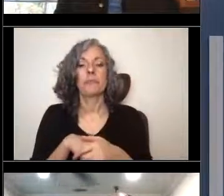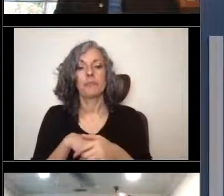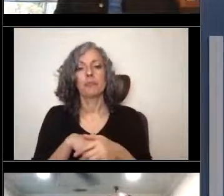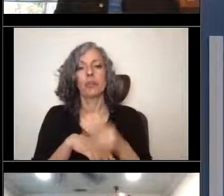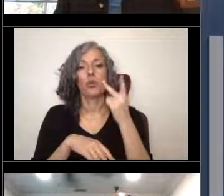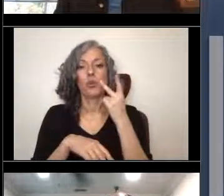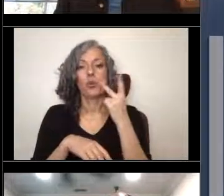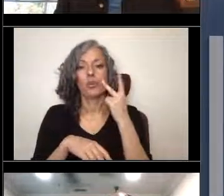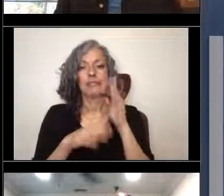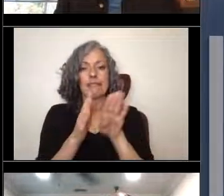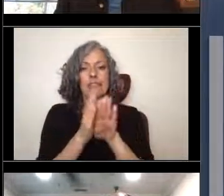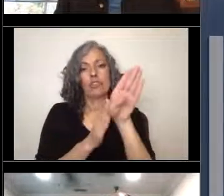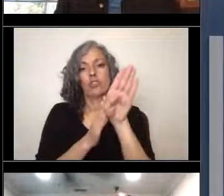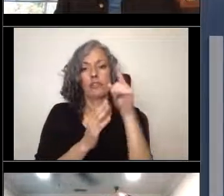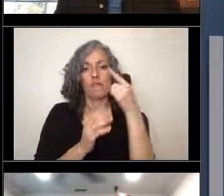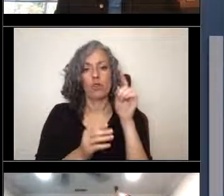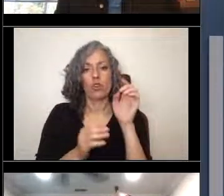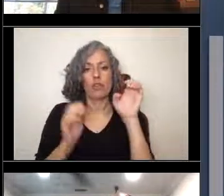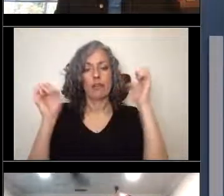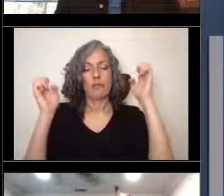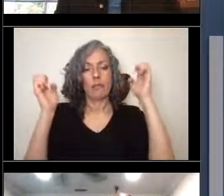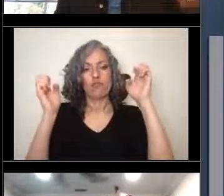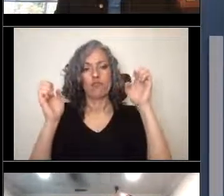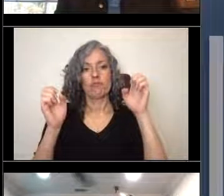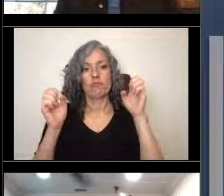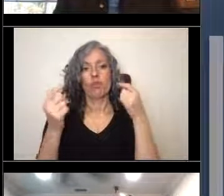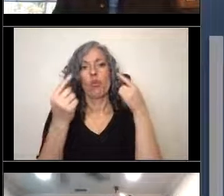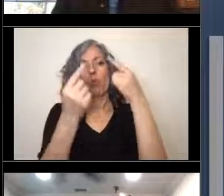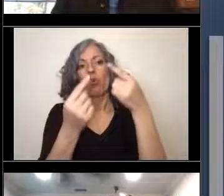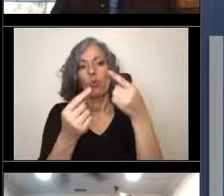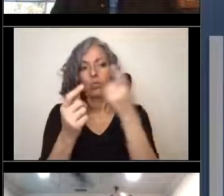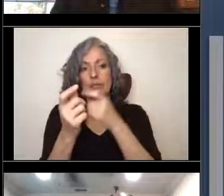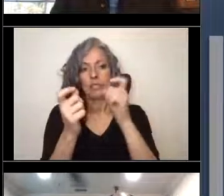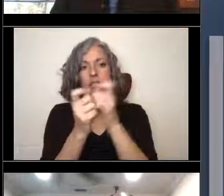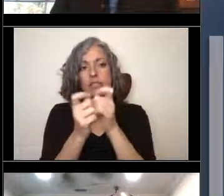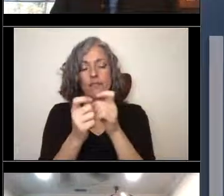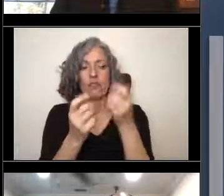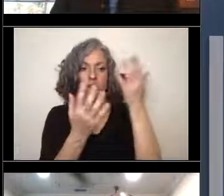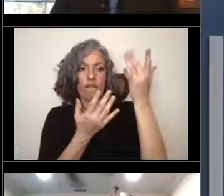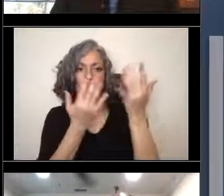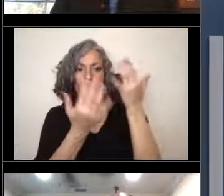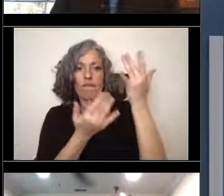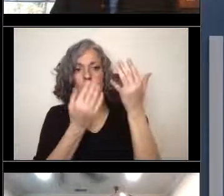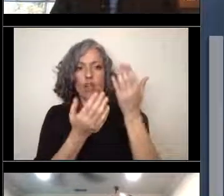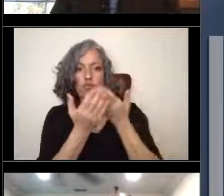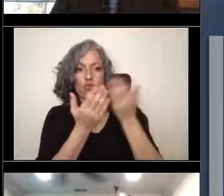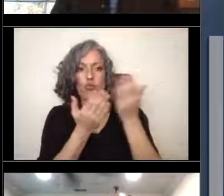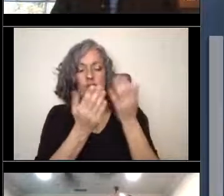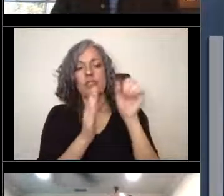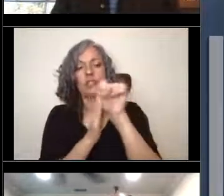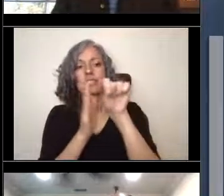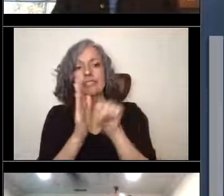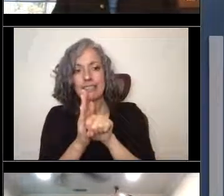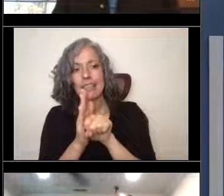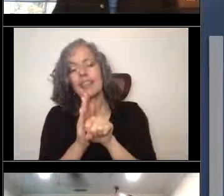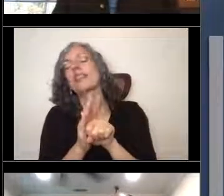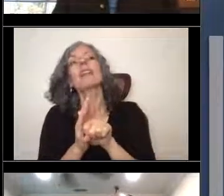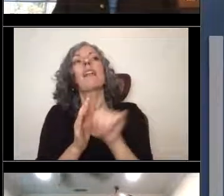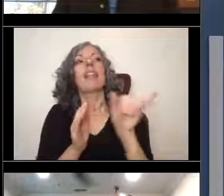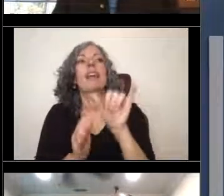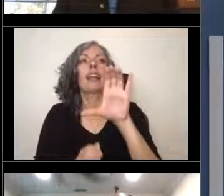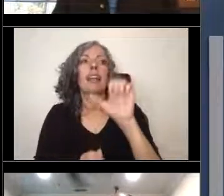these emergency purposes in recent years, specifically fire services from state and federal agencies like CAL FIRE and U.S. Forest